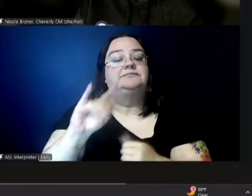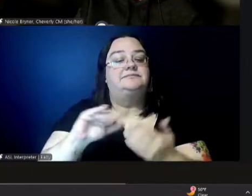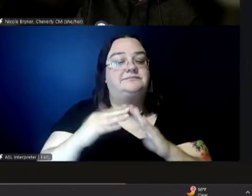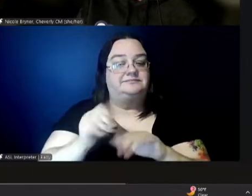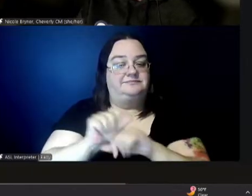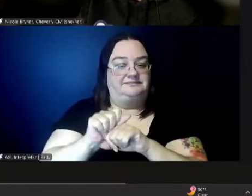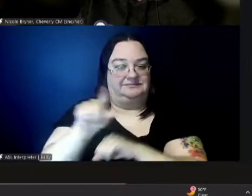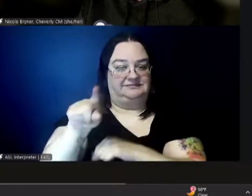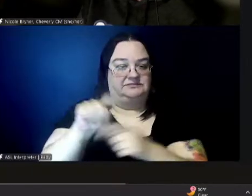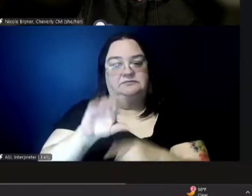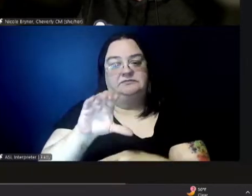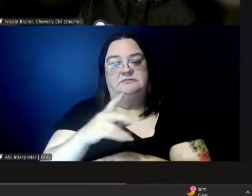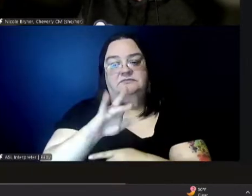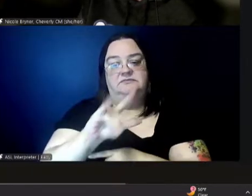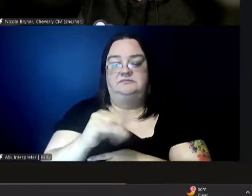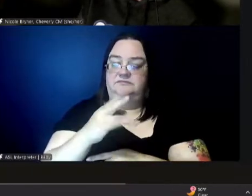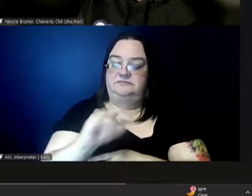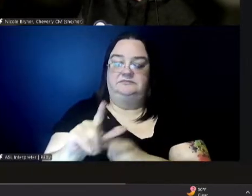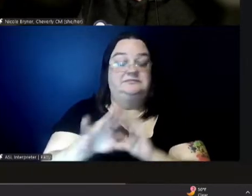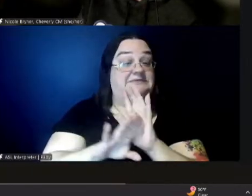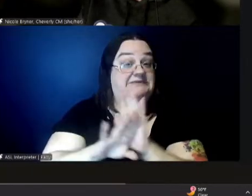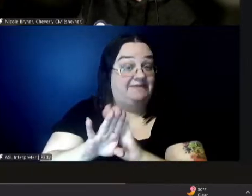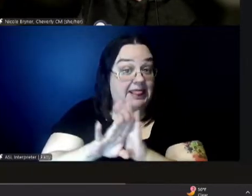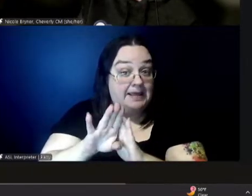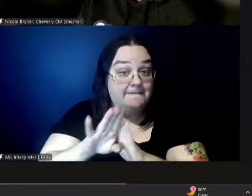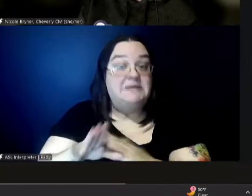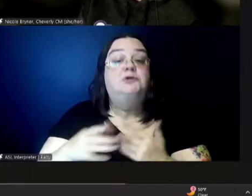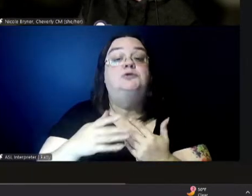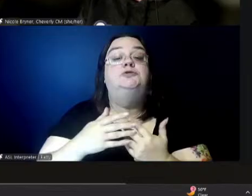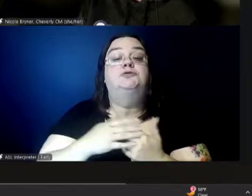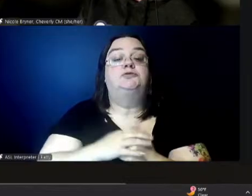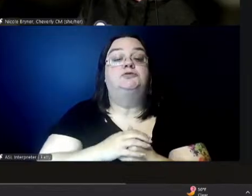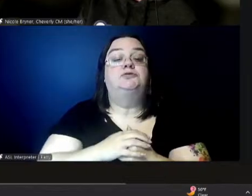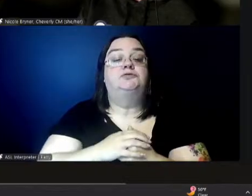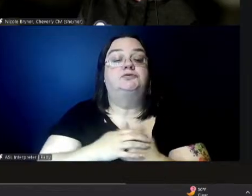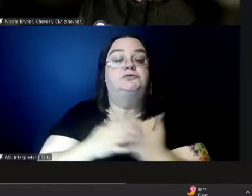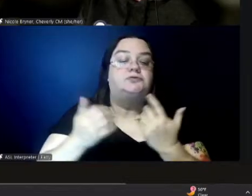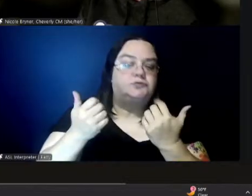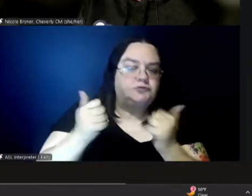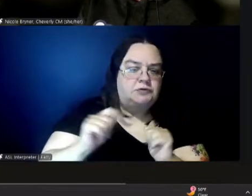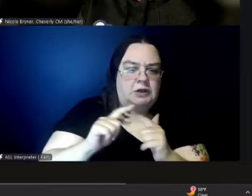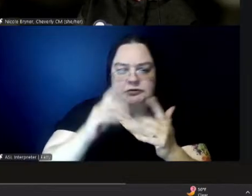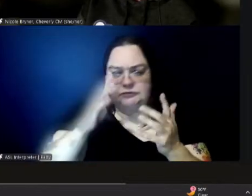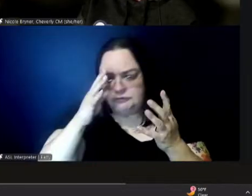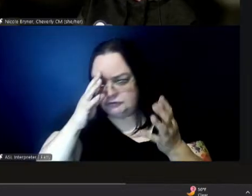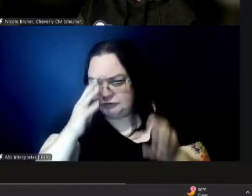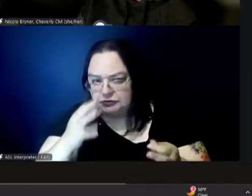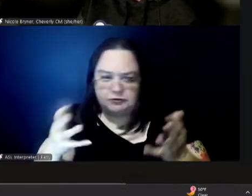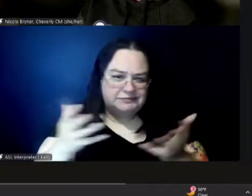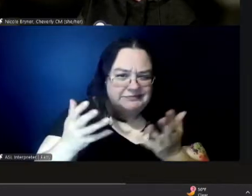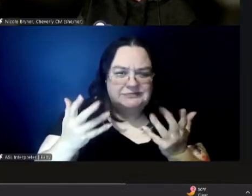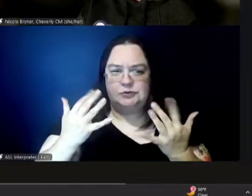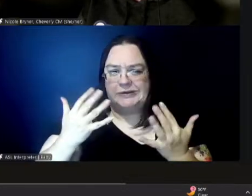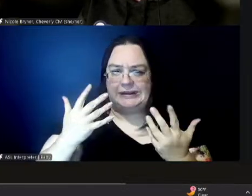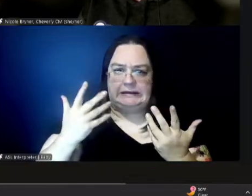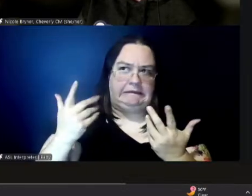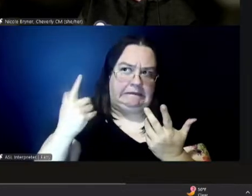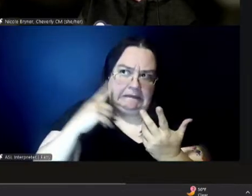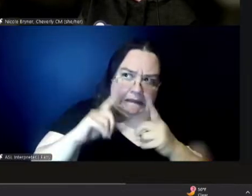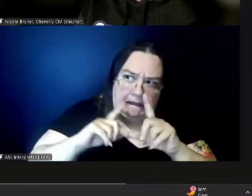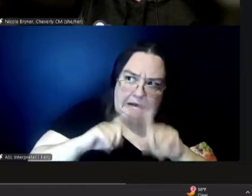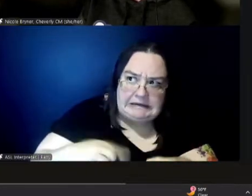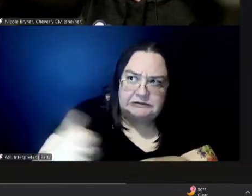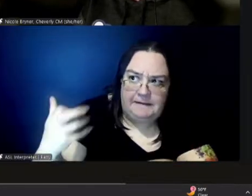developers, and trying to determine sort of once we get answers back how we would like to approach